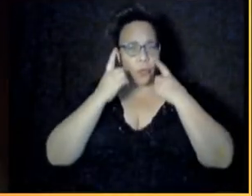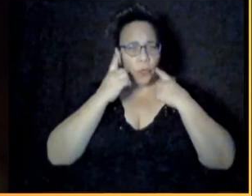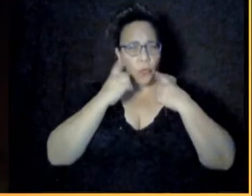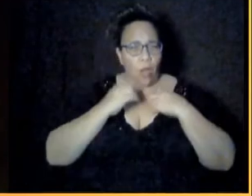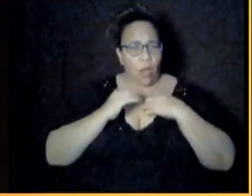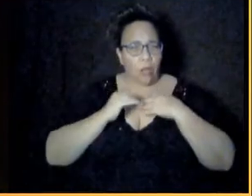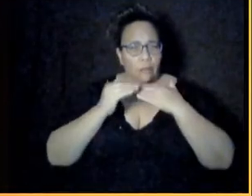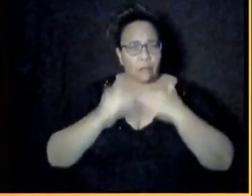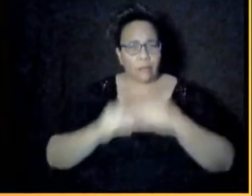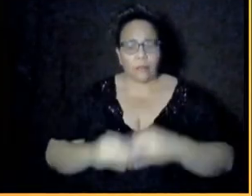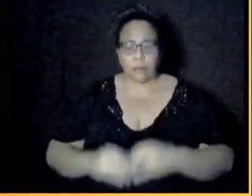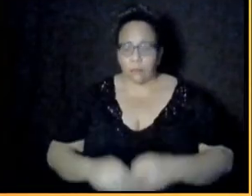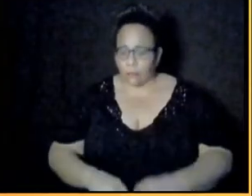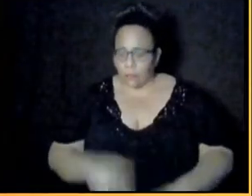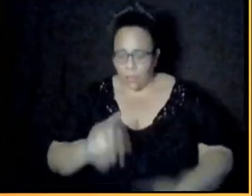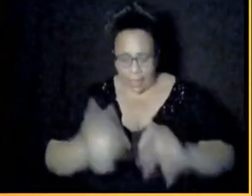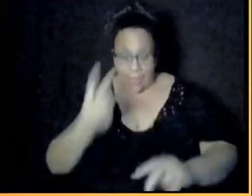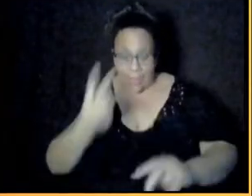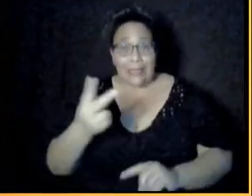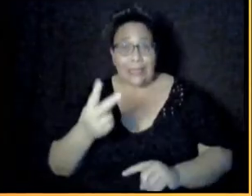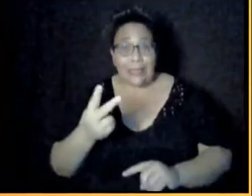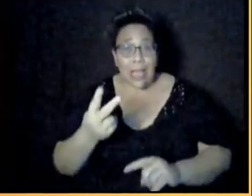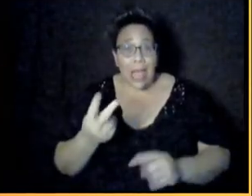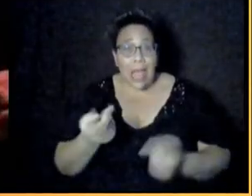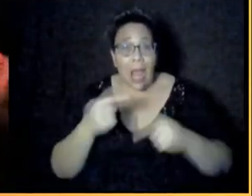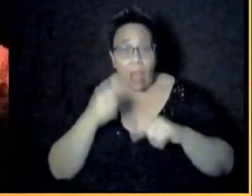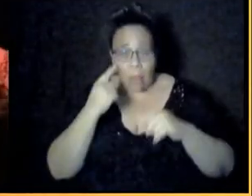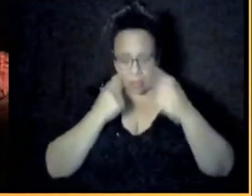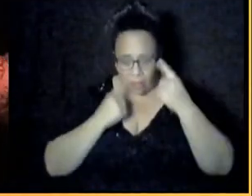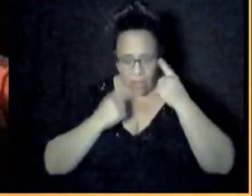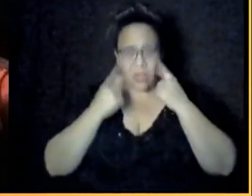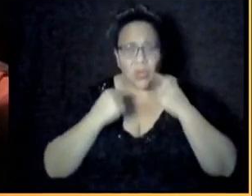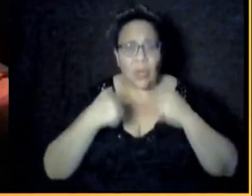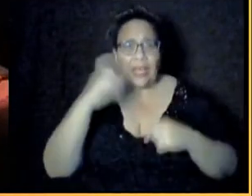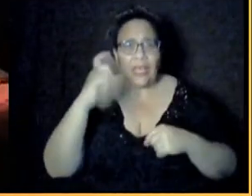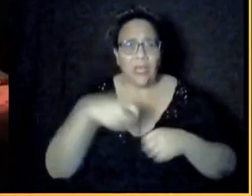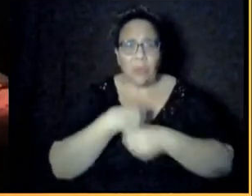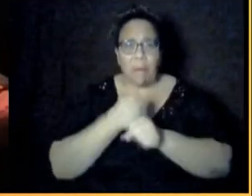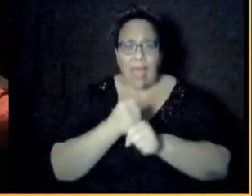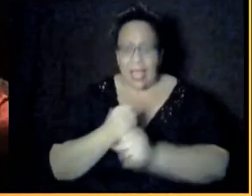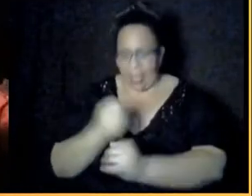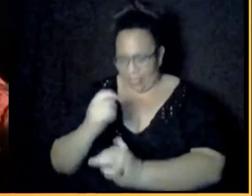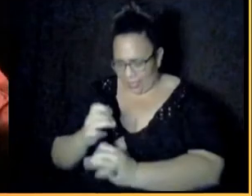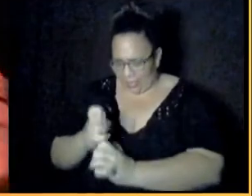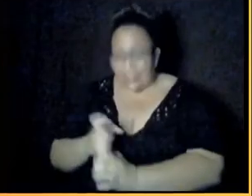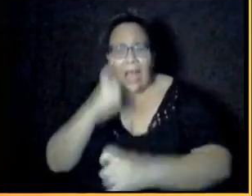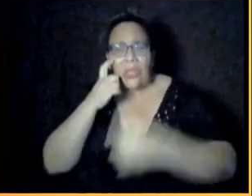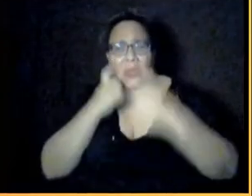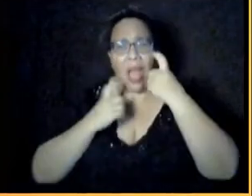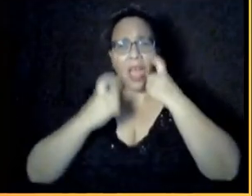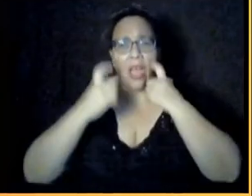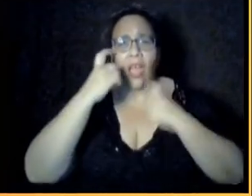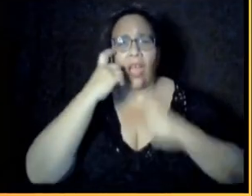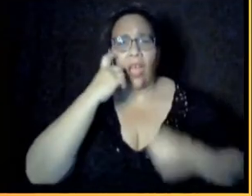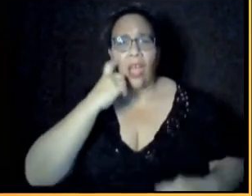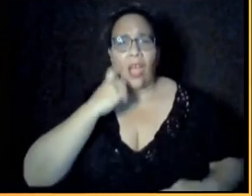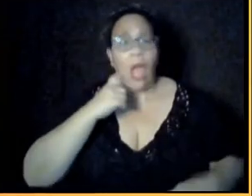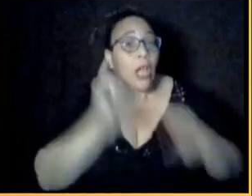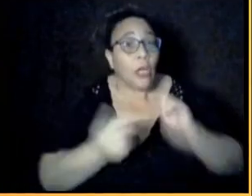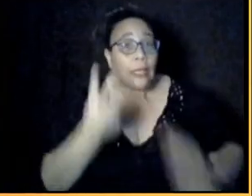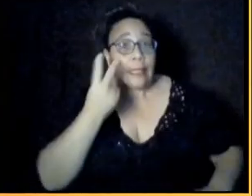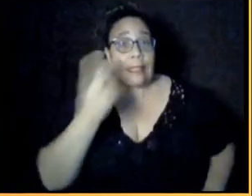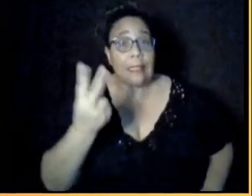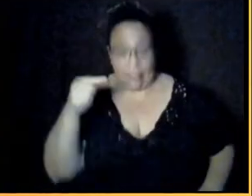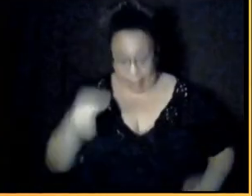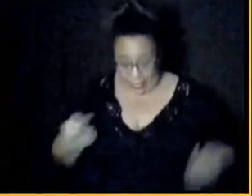Couldn't see this coming down my eyes, so I had to make the sax cry. I couldn't see this coming down